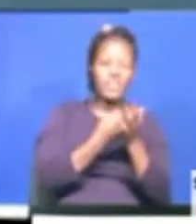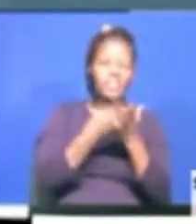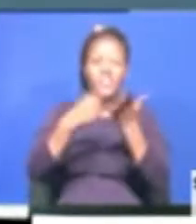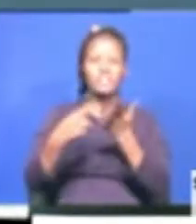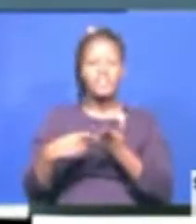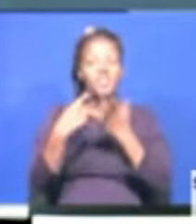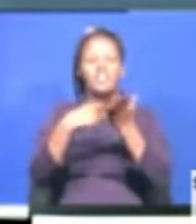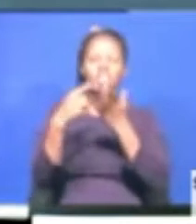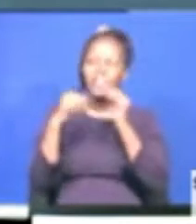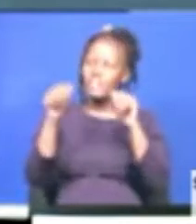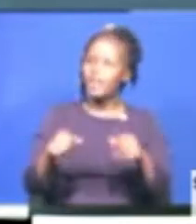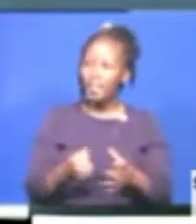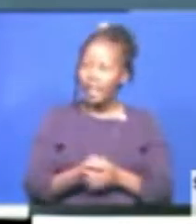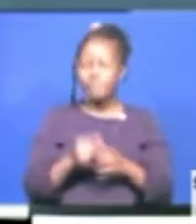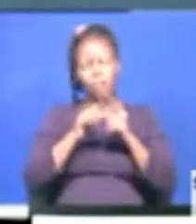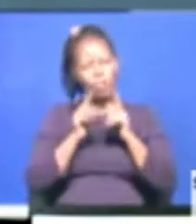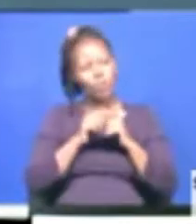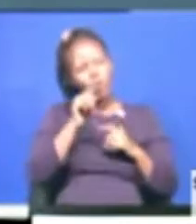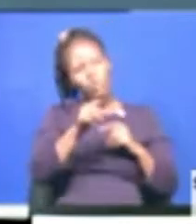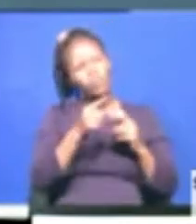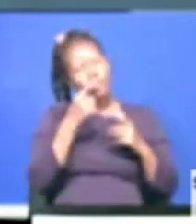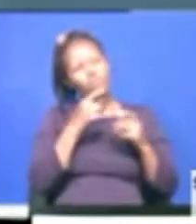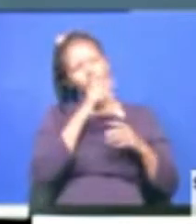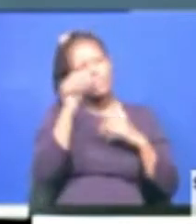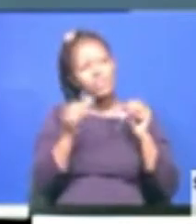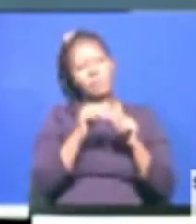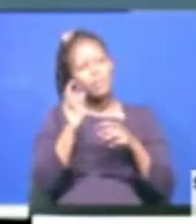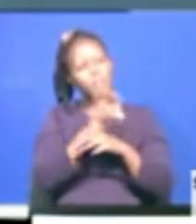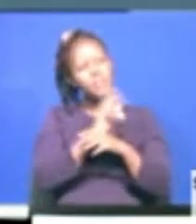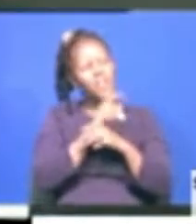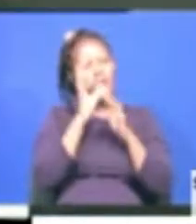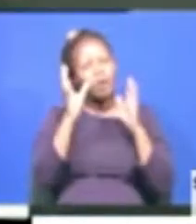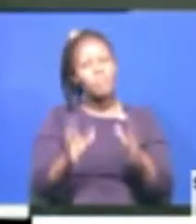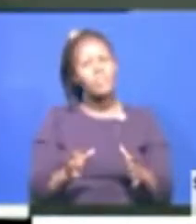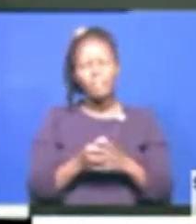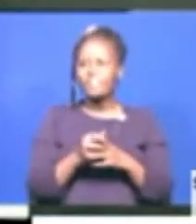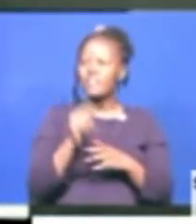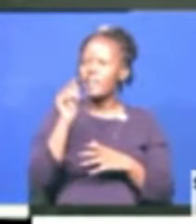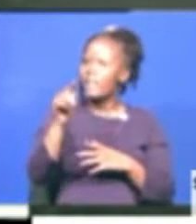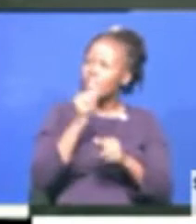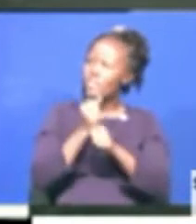understand. And you did mention something about being the observer of the observers. I wonder how that works.